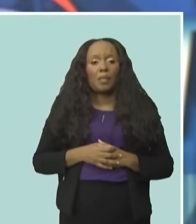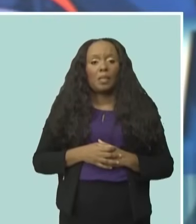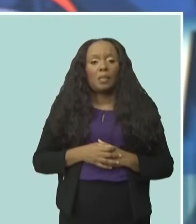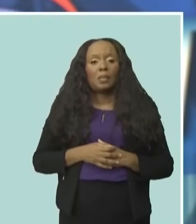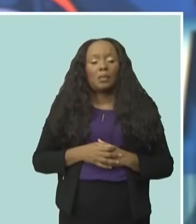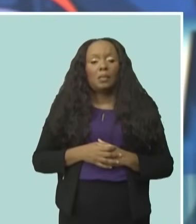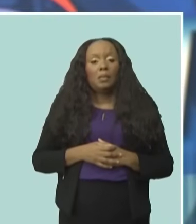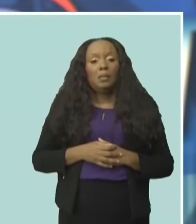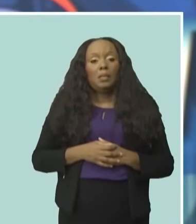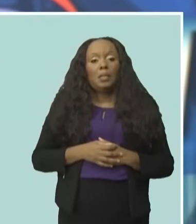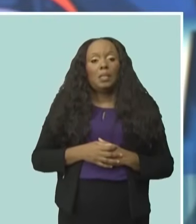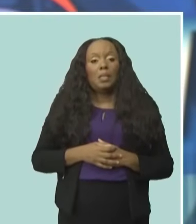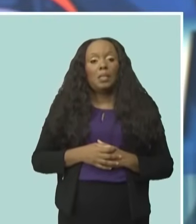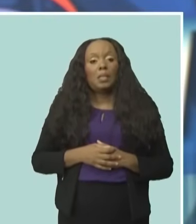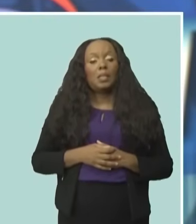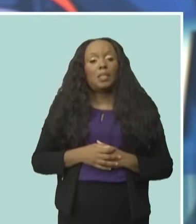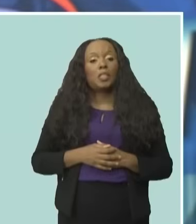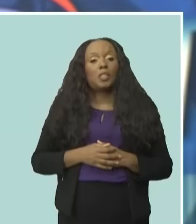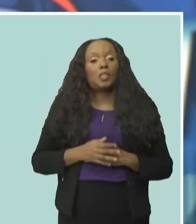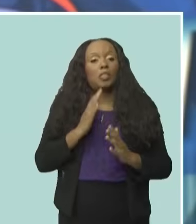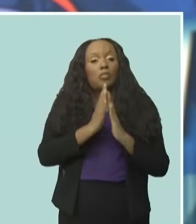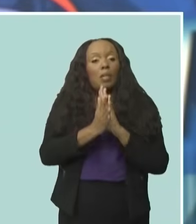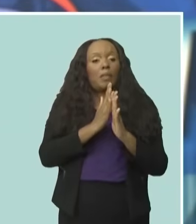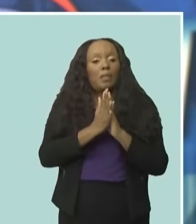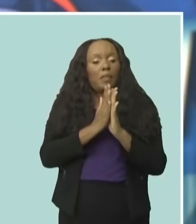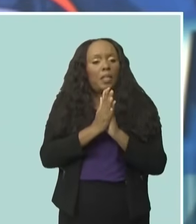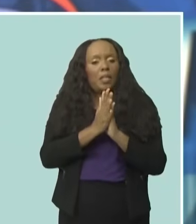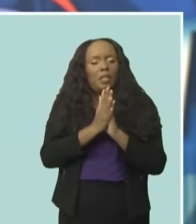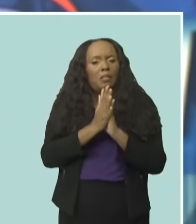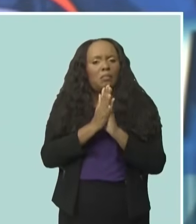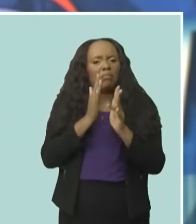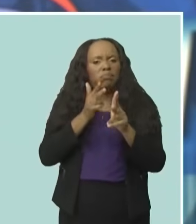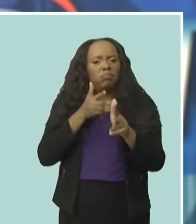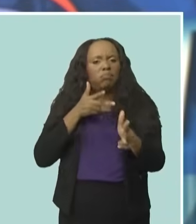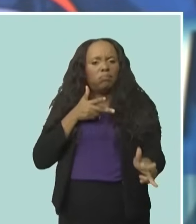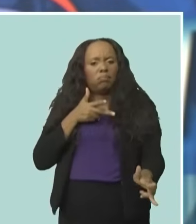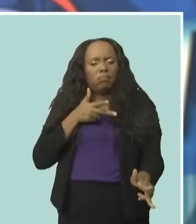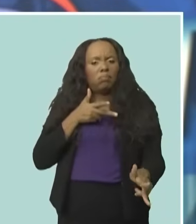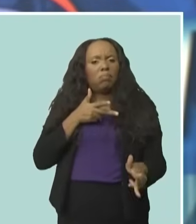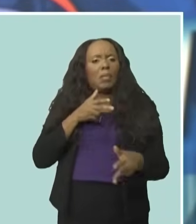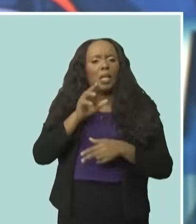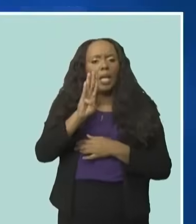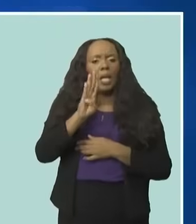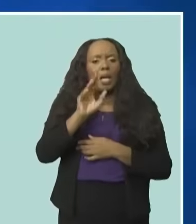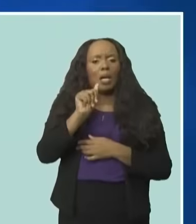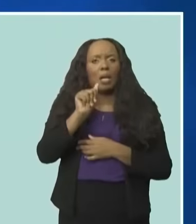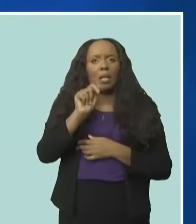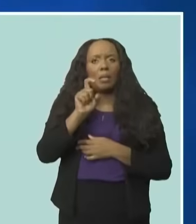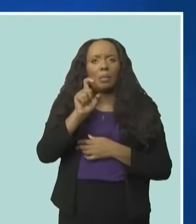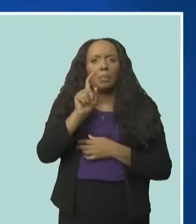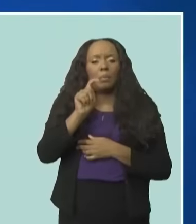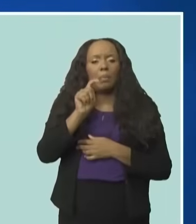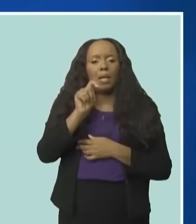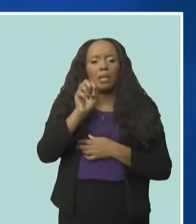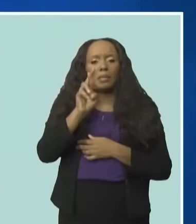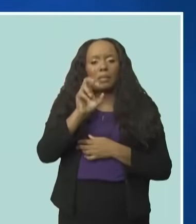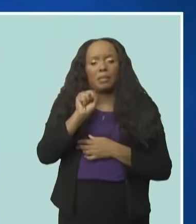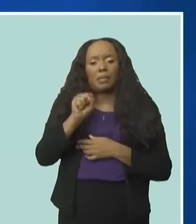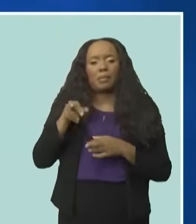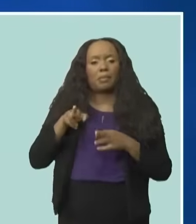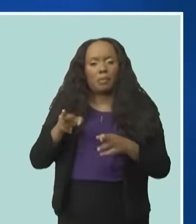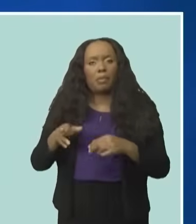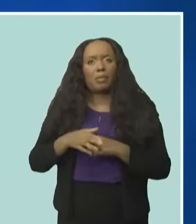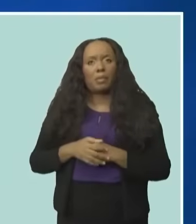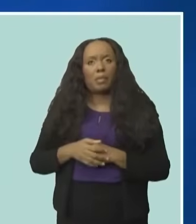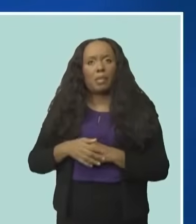City traffic drew to a crawl this evening along Baxter's Road. This after a motorcycle rider was involved in an accident with a